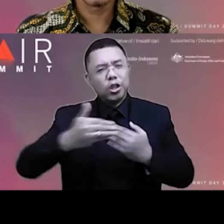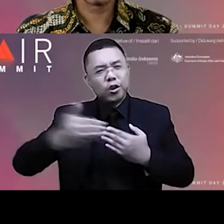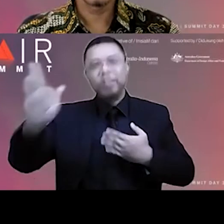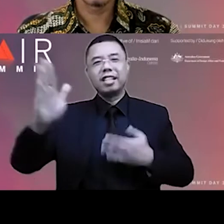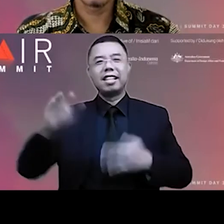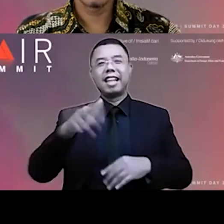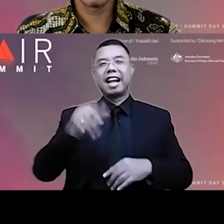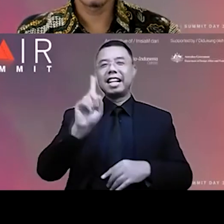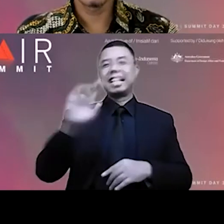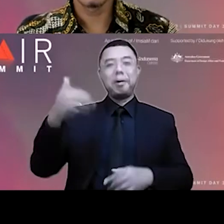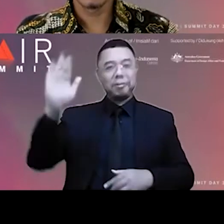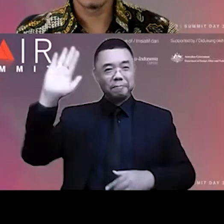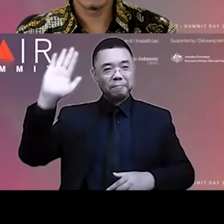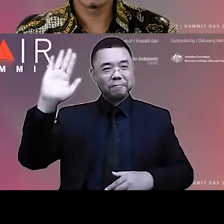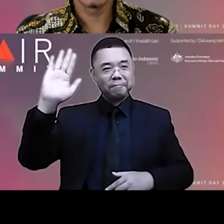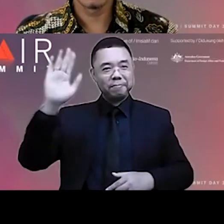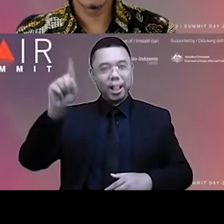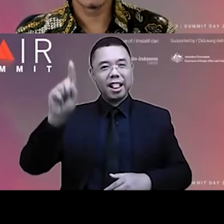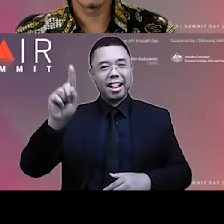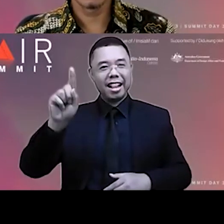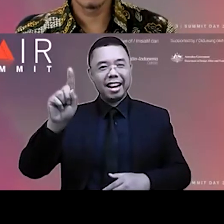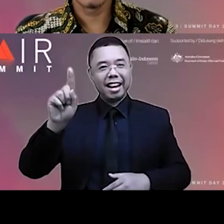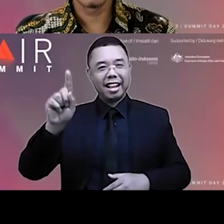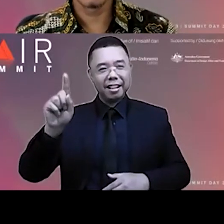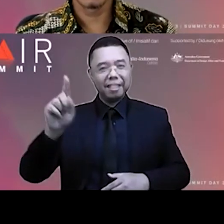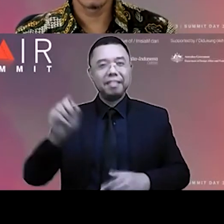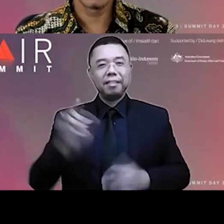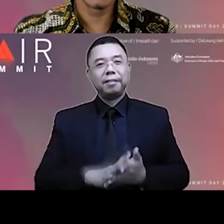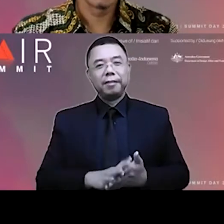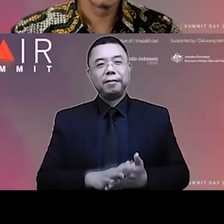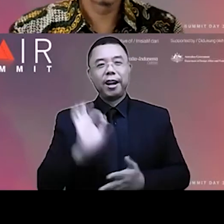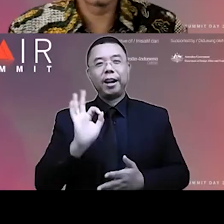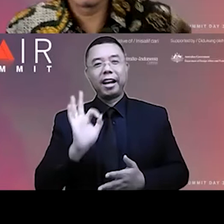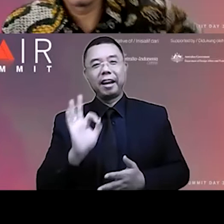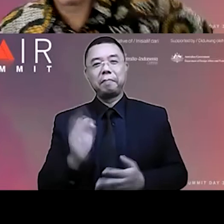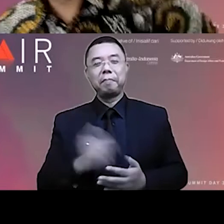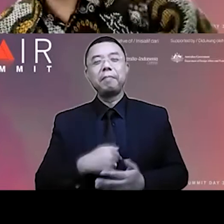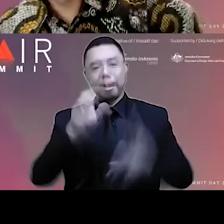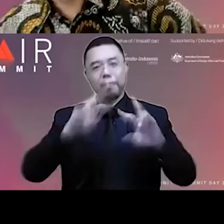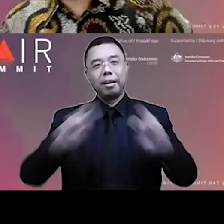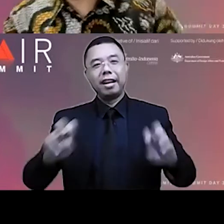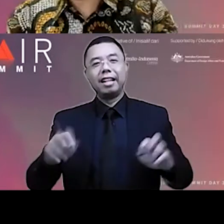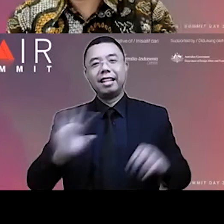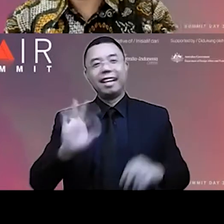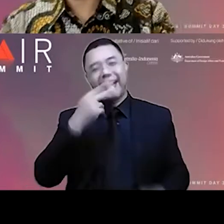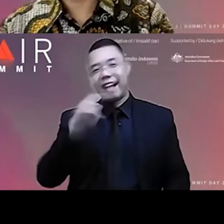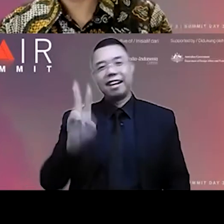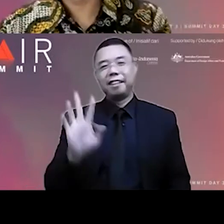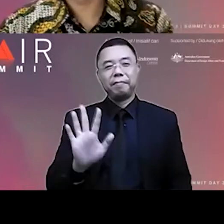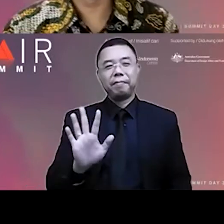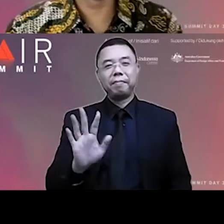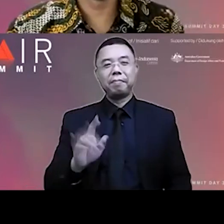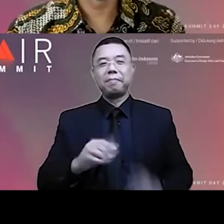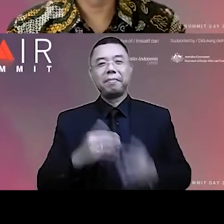Yeah, Widget, great. I've chosen the right one. Oh, the researchers aren't sure. And Pak Futu is with the government, so he's not allowed to say